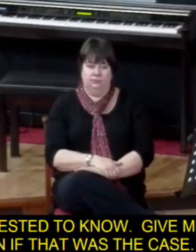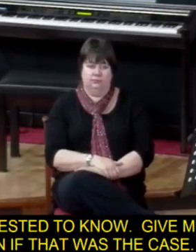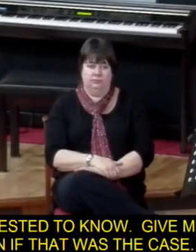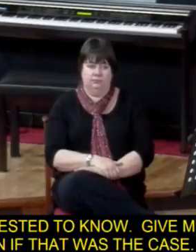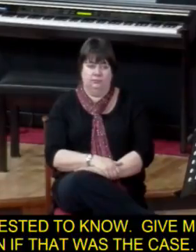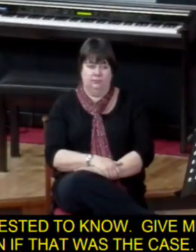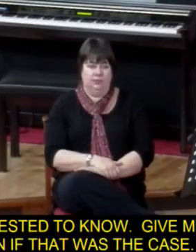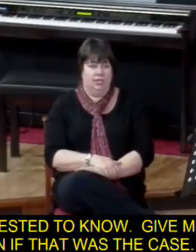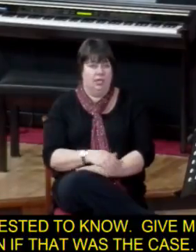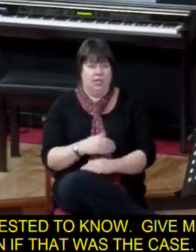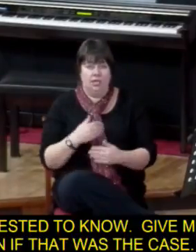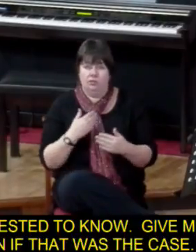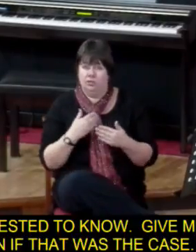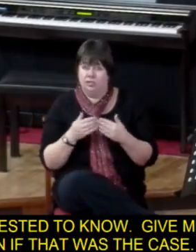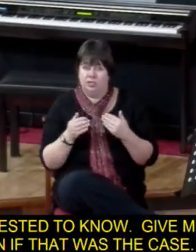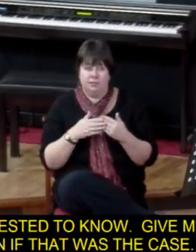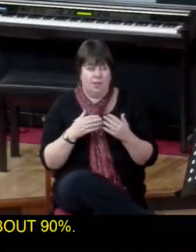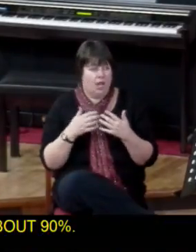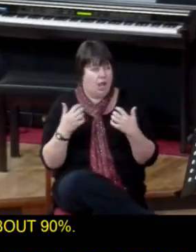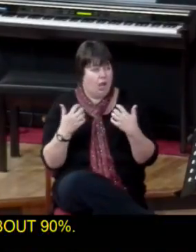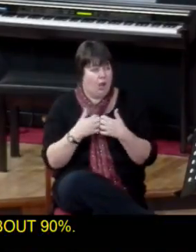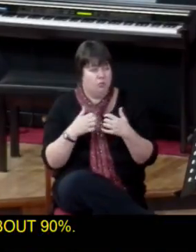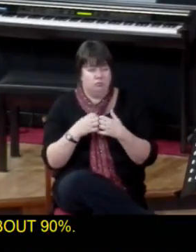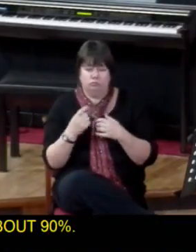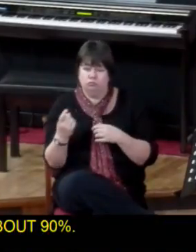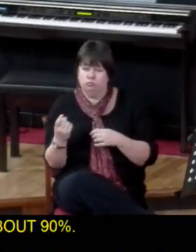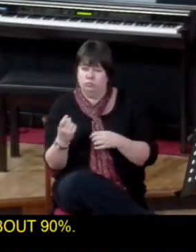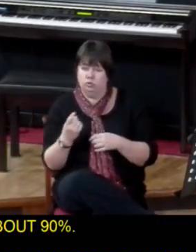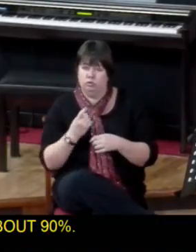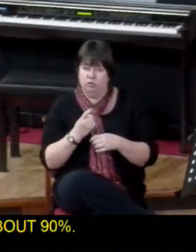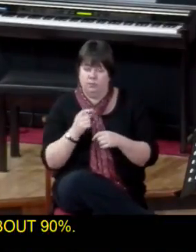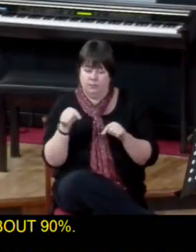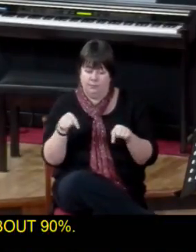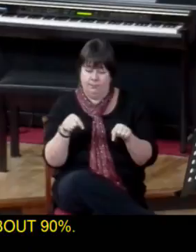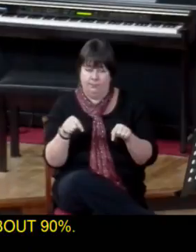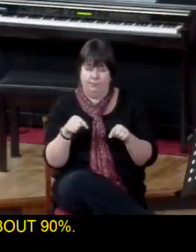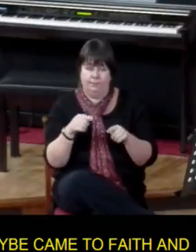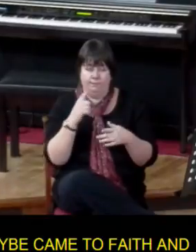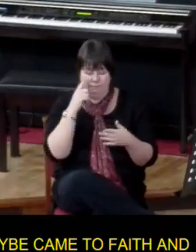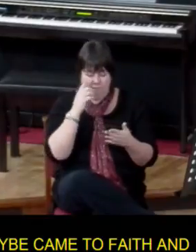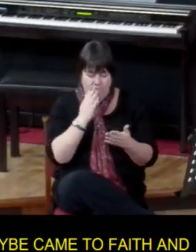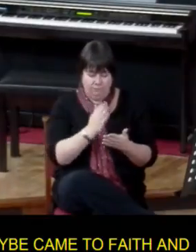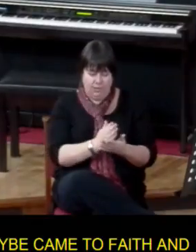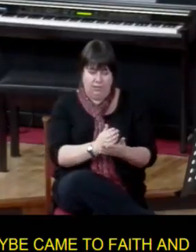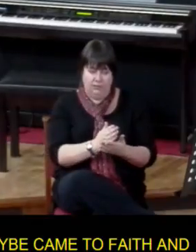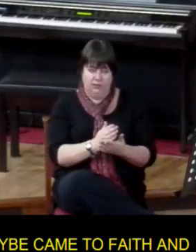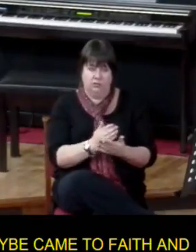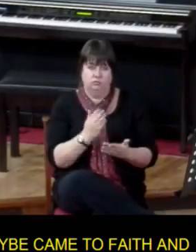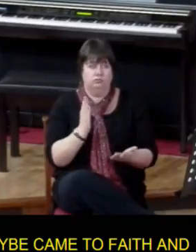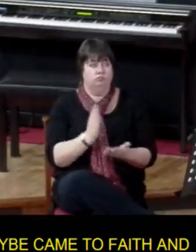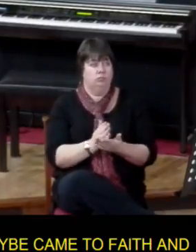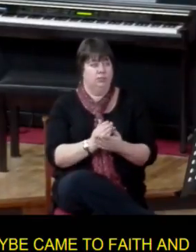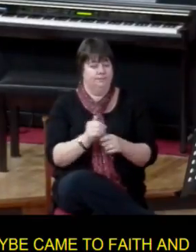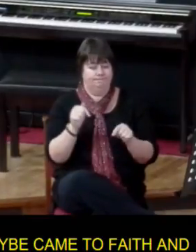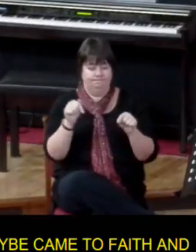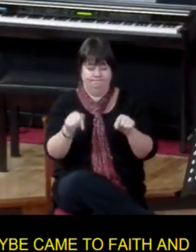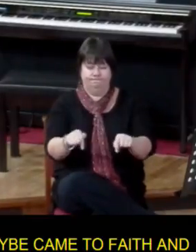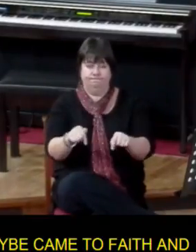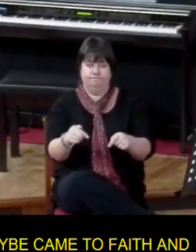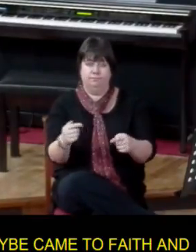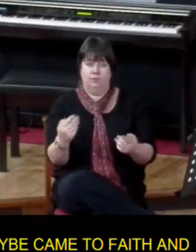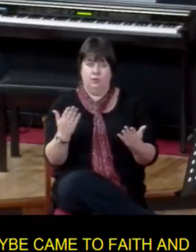It doesn't matter in a sense how you came to that place of faith. It's the fact that you're there that's